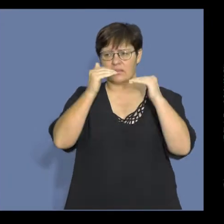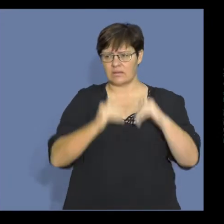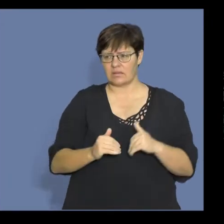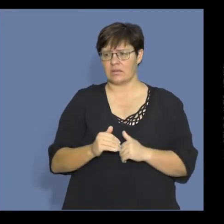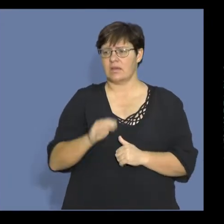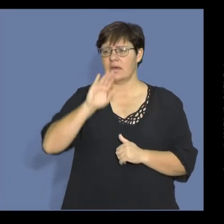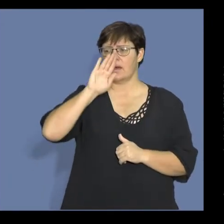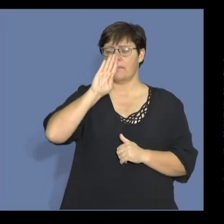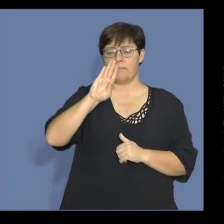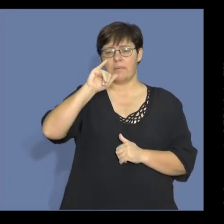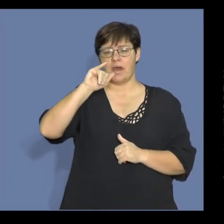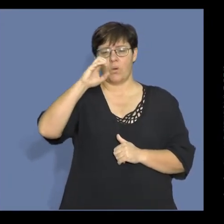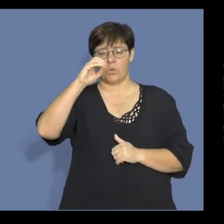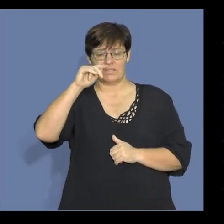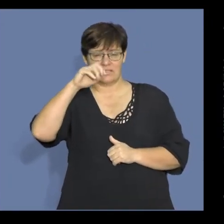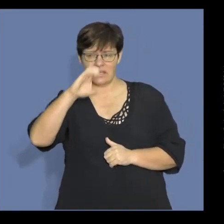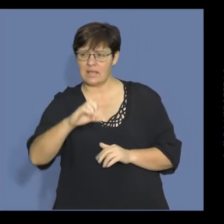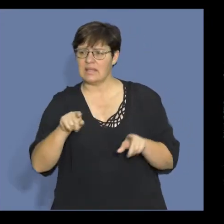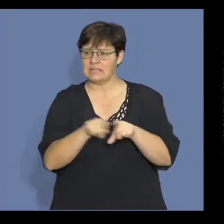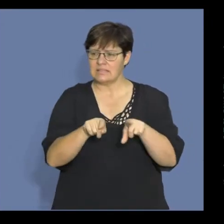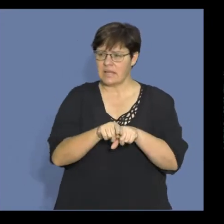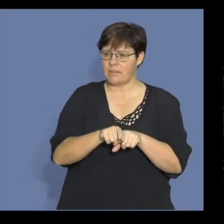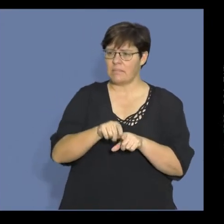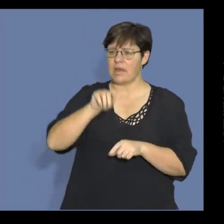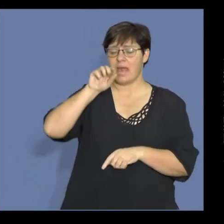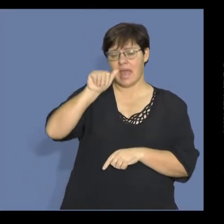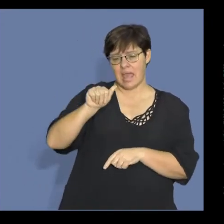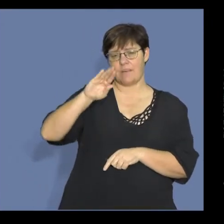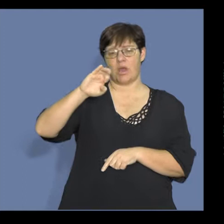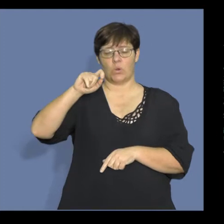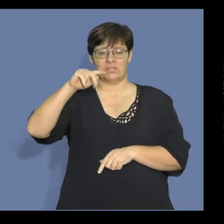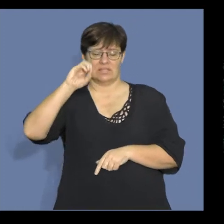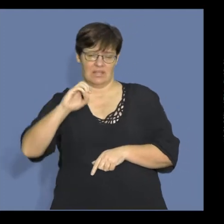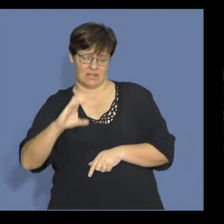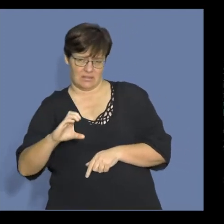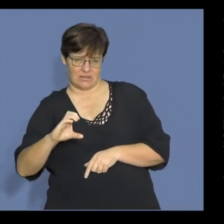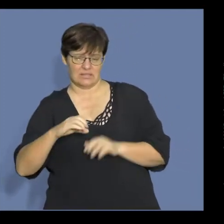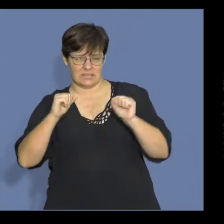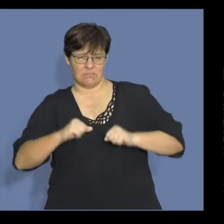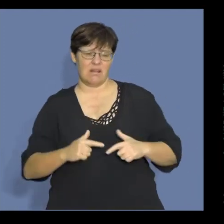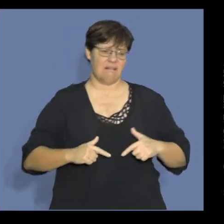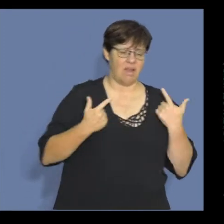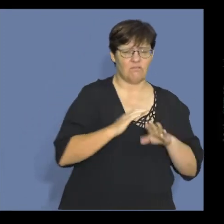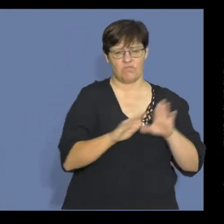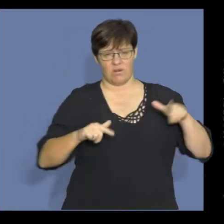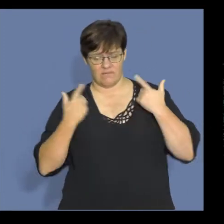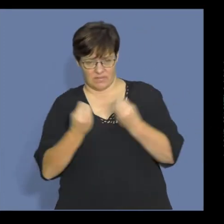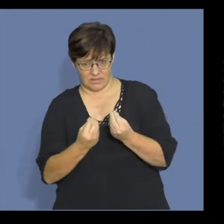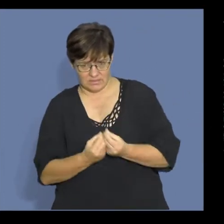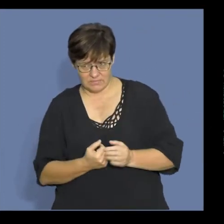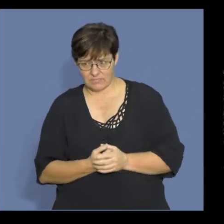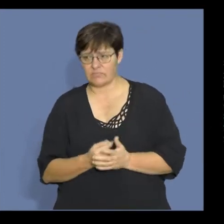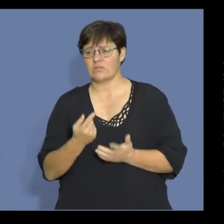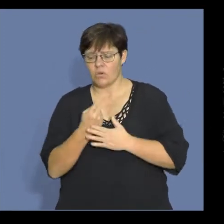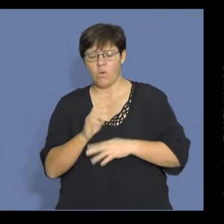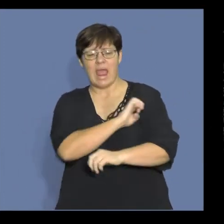abiotic factors and how these influence ecosystems. It's important to recognize that we have to spend some time looking at